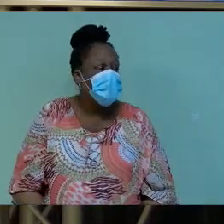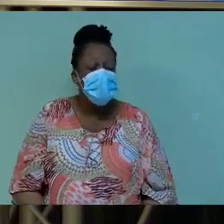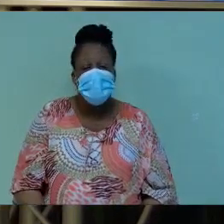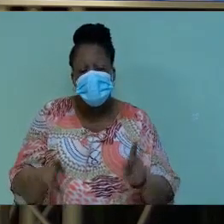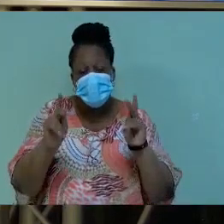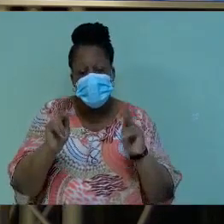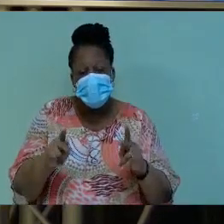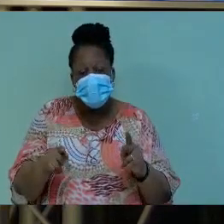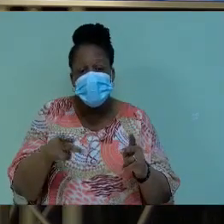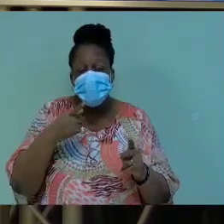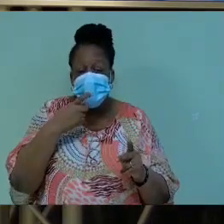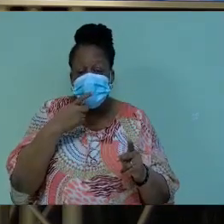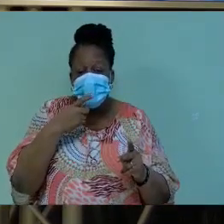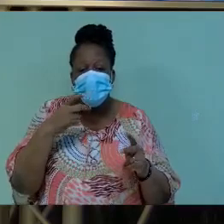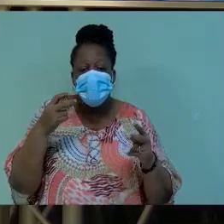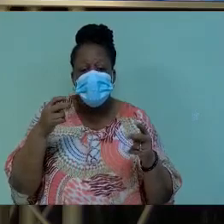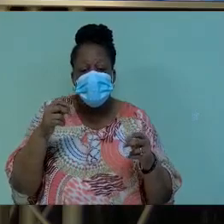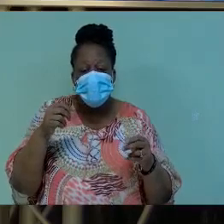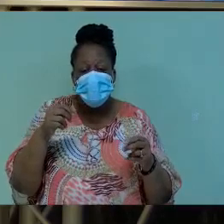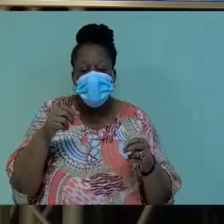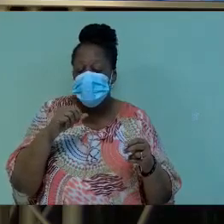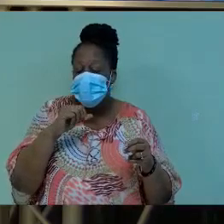those in households making less than